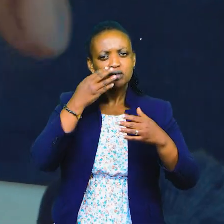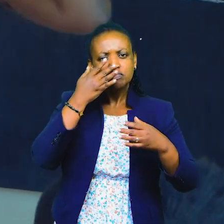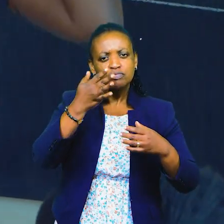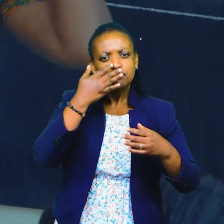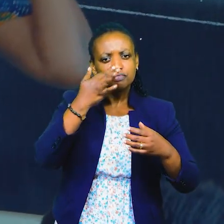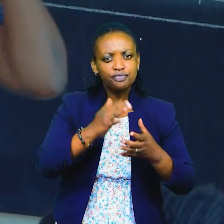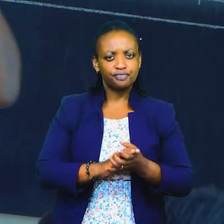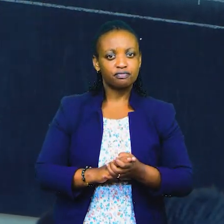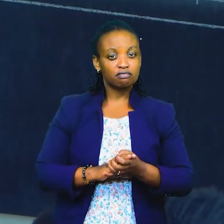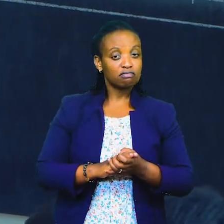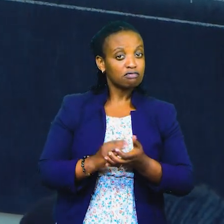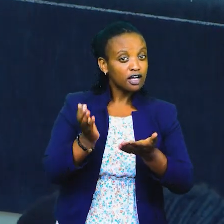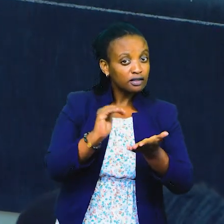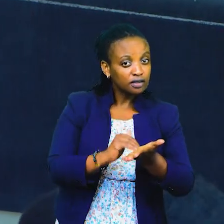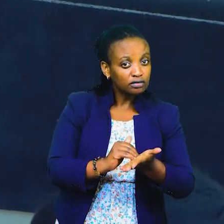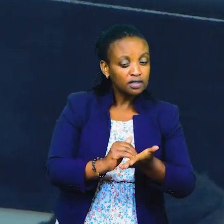breathing. Recall,